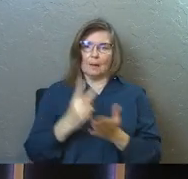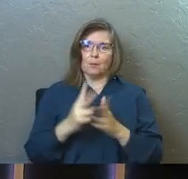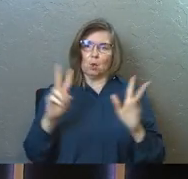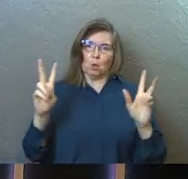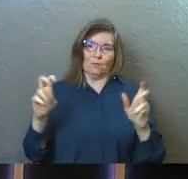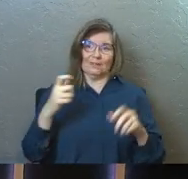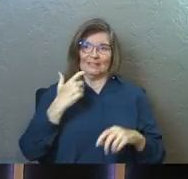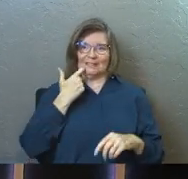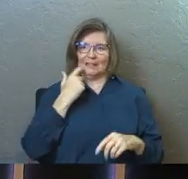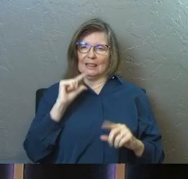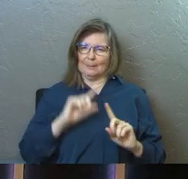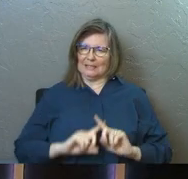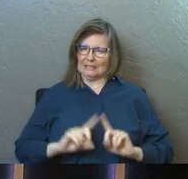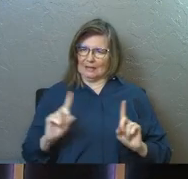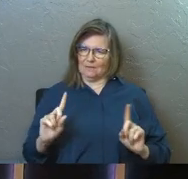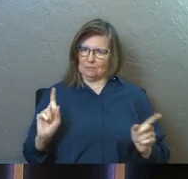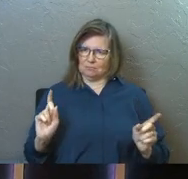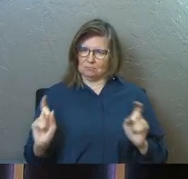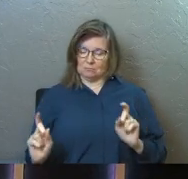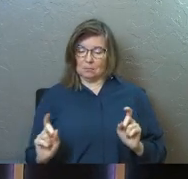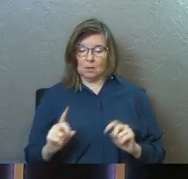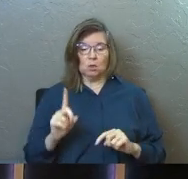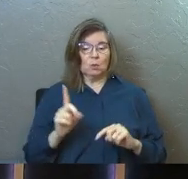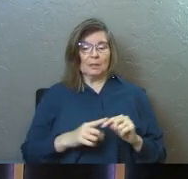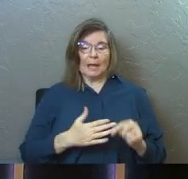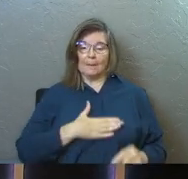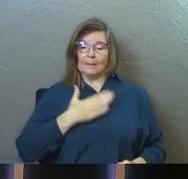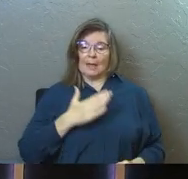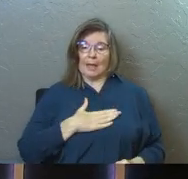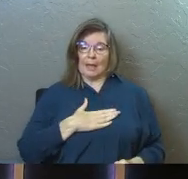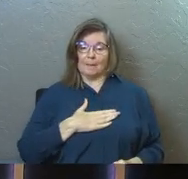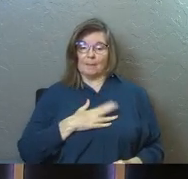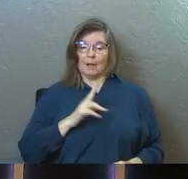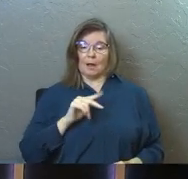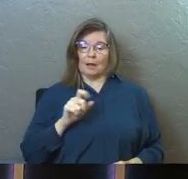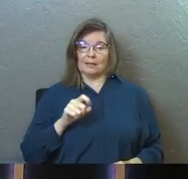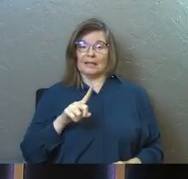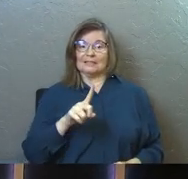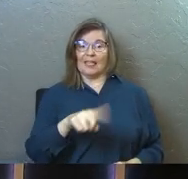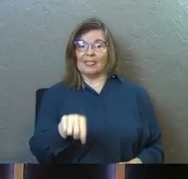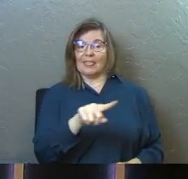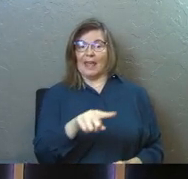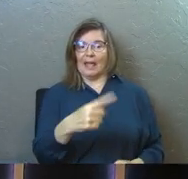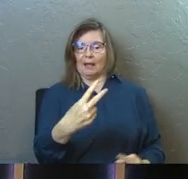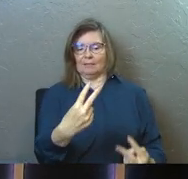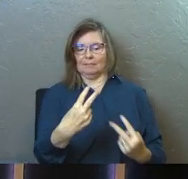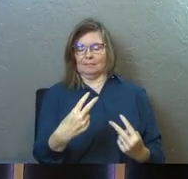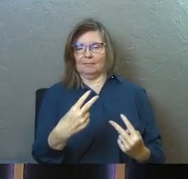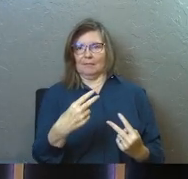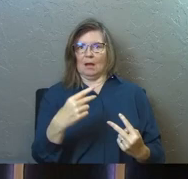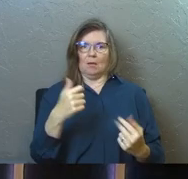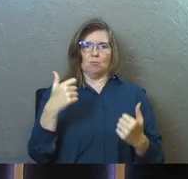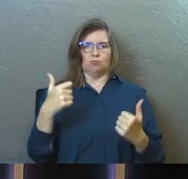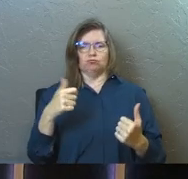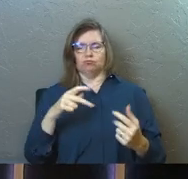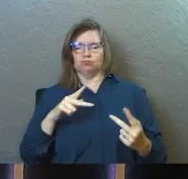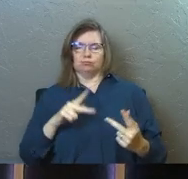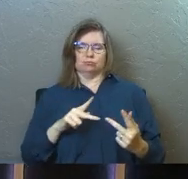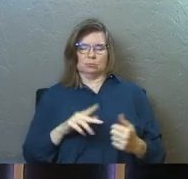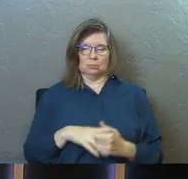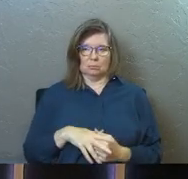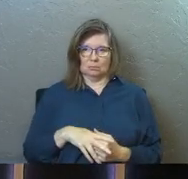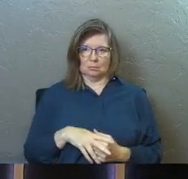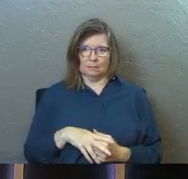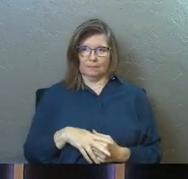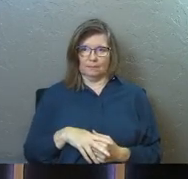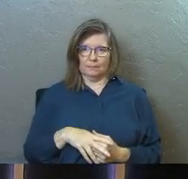approval addiction is just a little bit different. It says you can't be happy unless they think you're a superstar. And you can be a